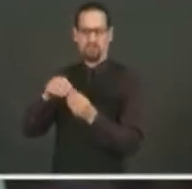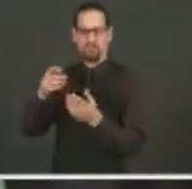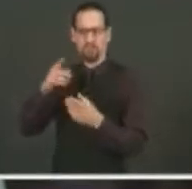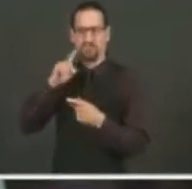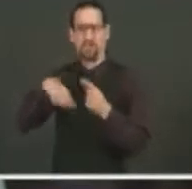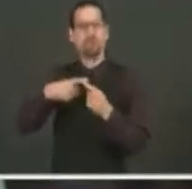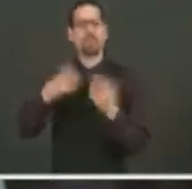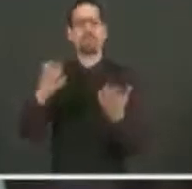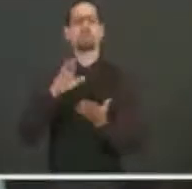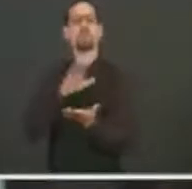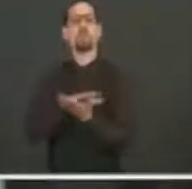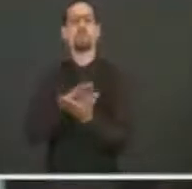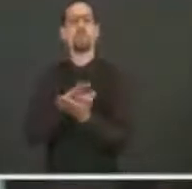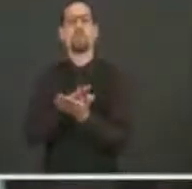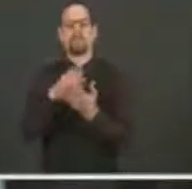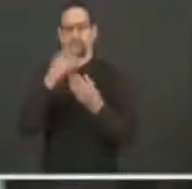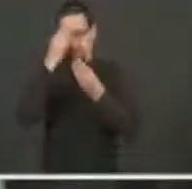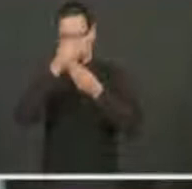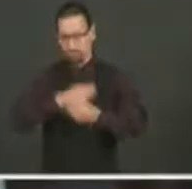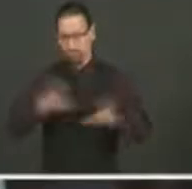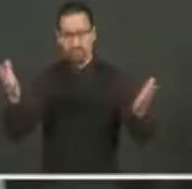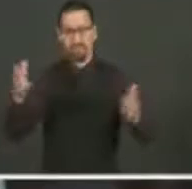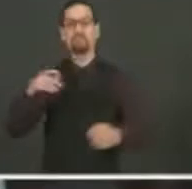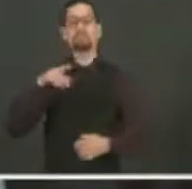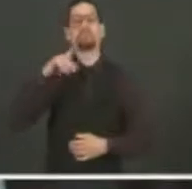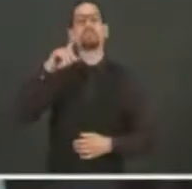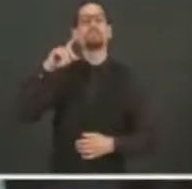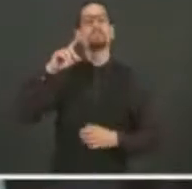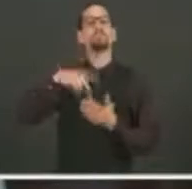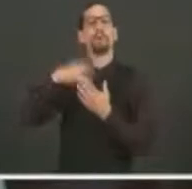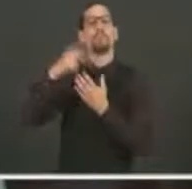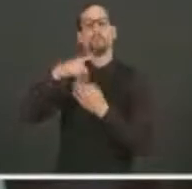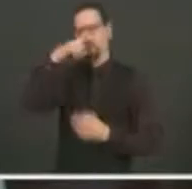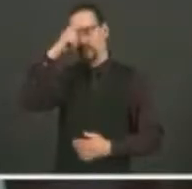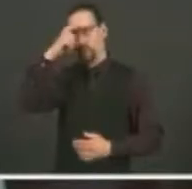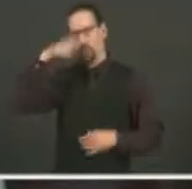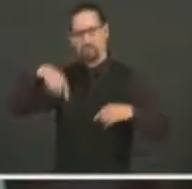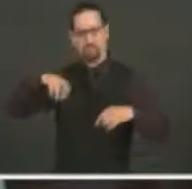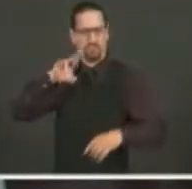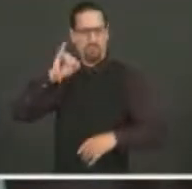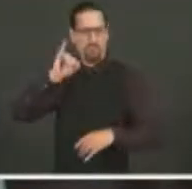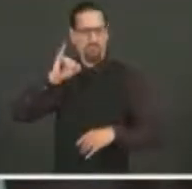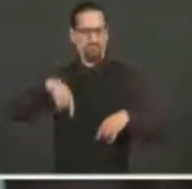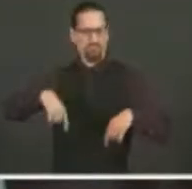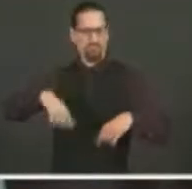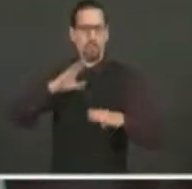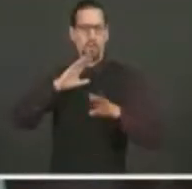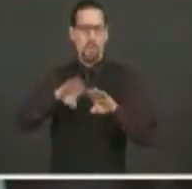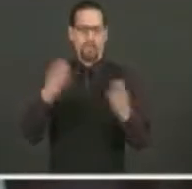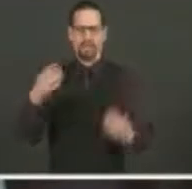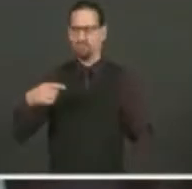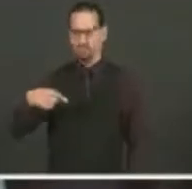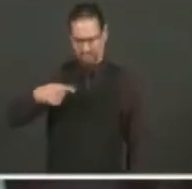you, summer camps in Rhode Island reopen Monday, the